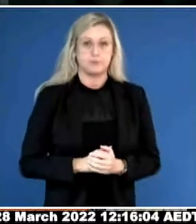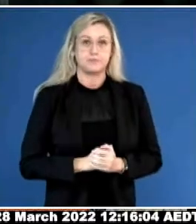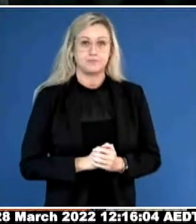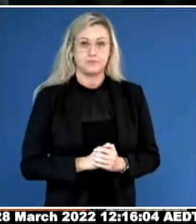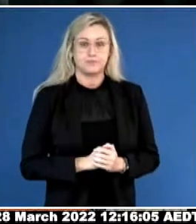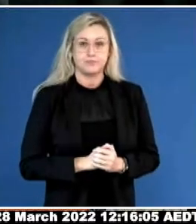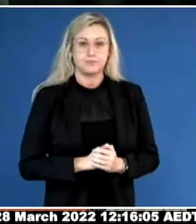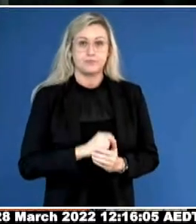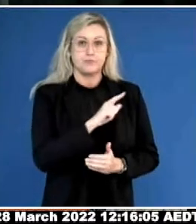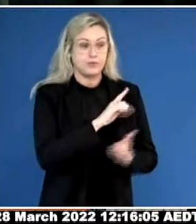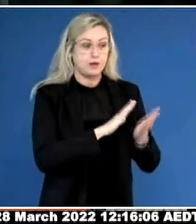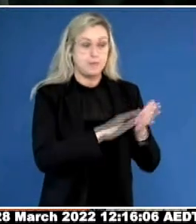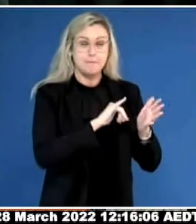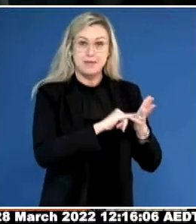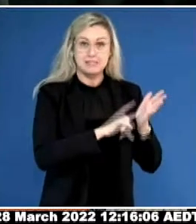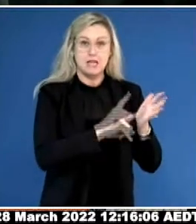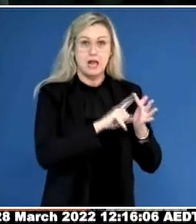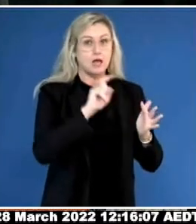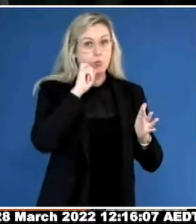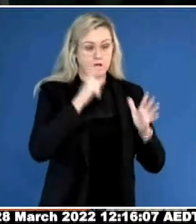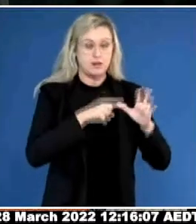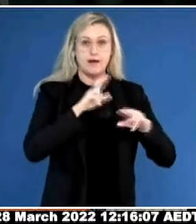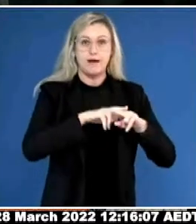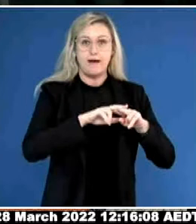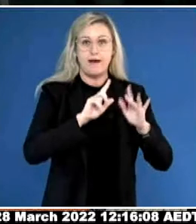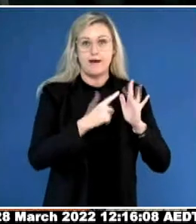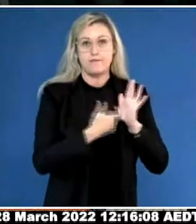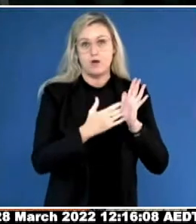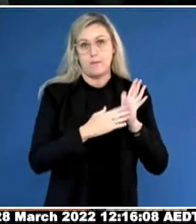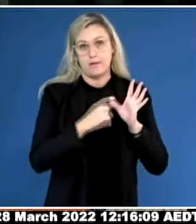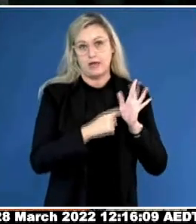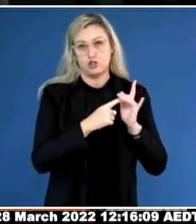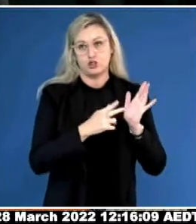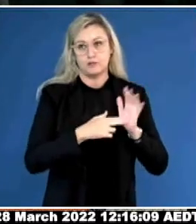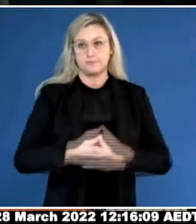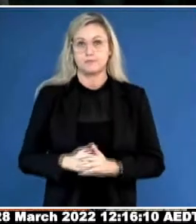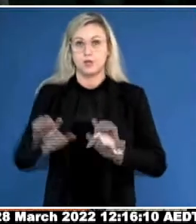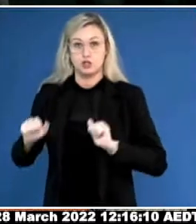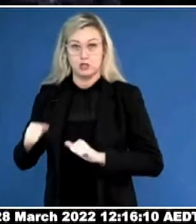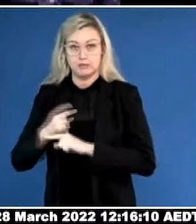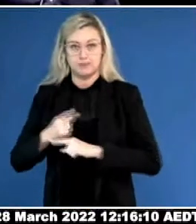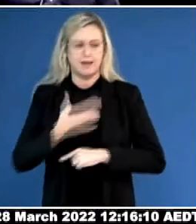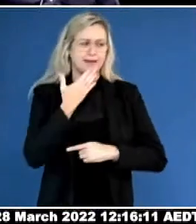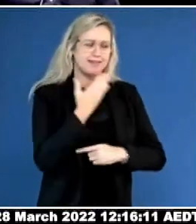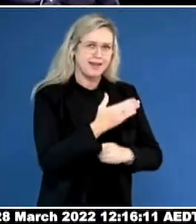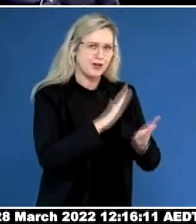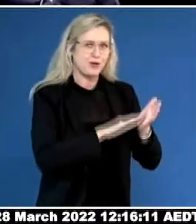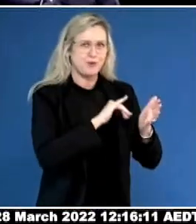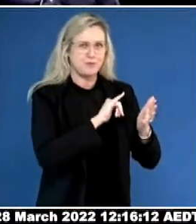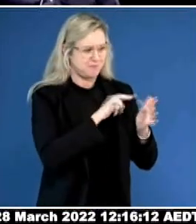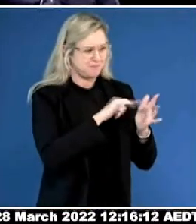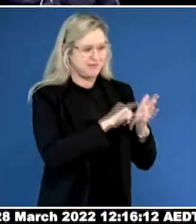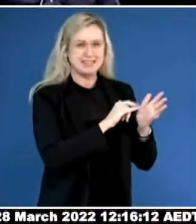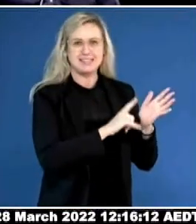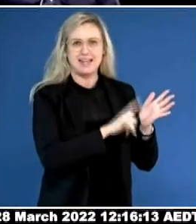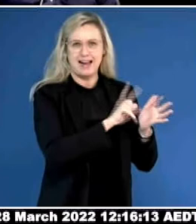affirmation. Yes, thank you, Ms. Lee. Thank you very much for coming to the Royal Commission to give your evidence today. We're very glad to have you here in